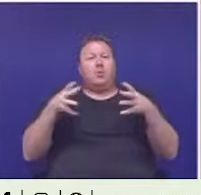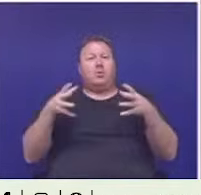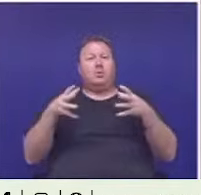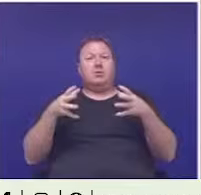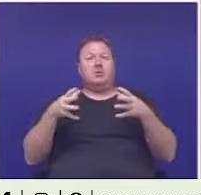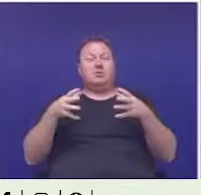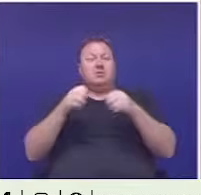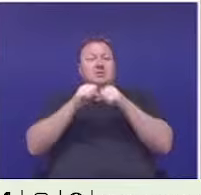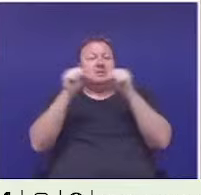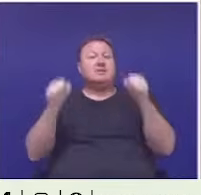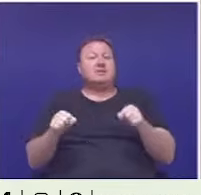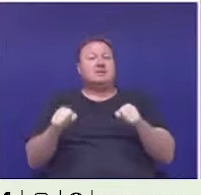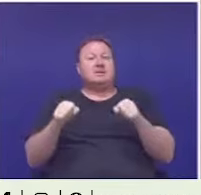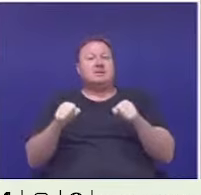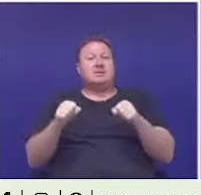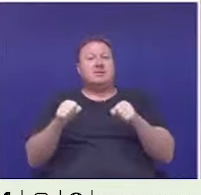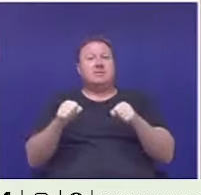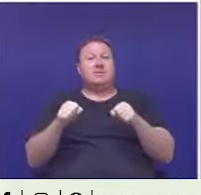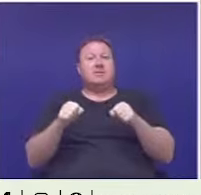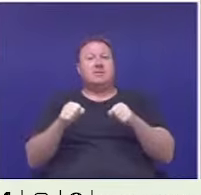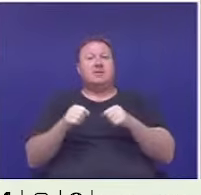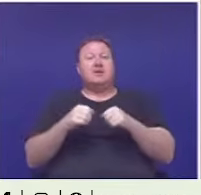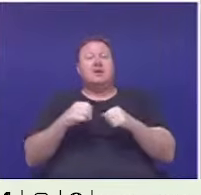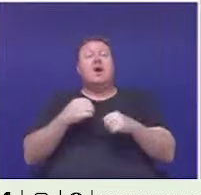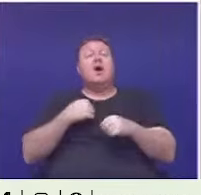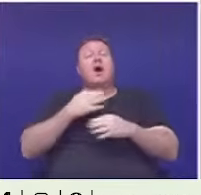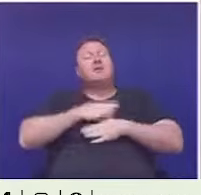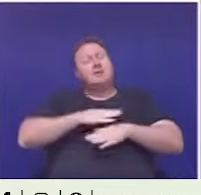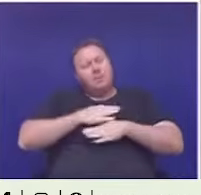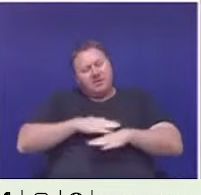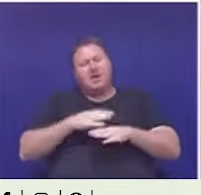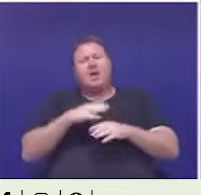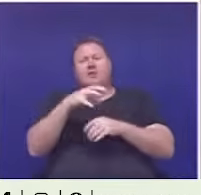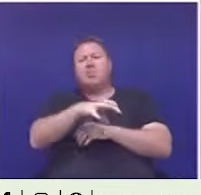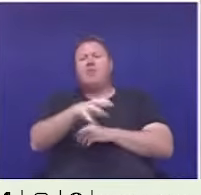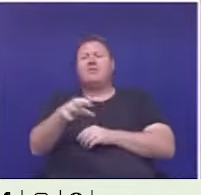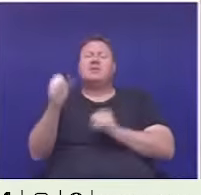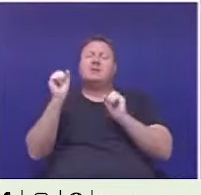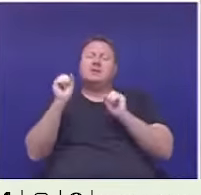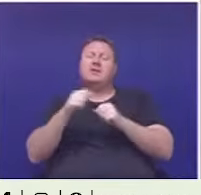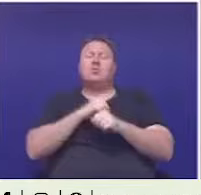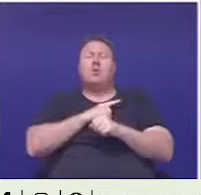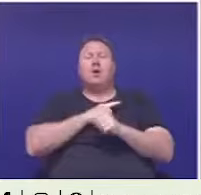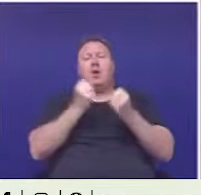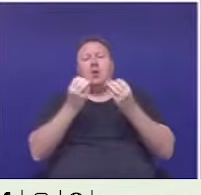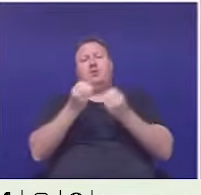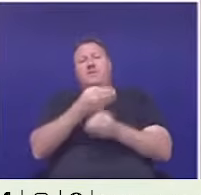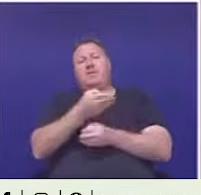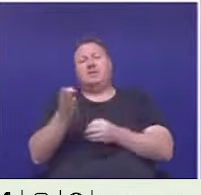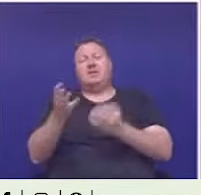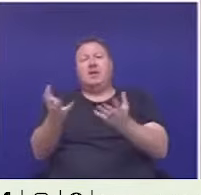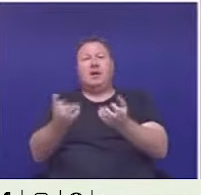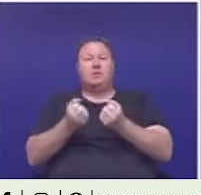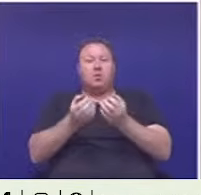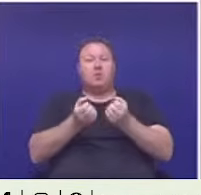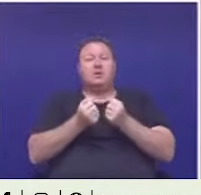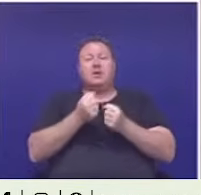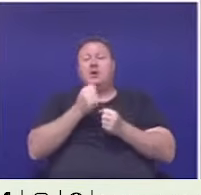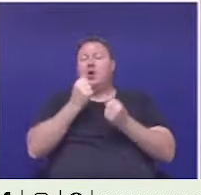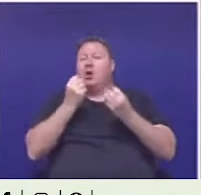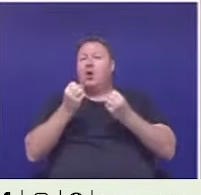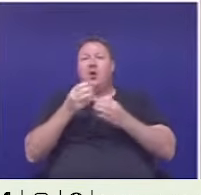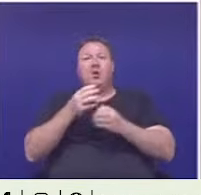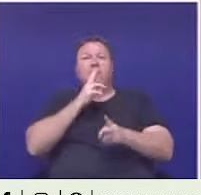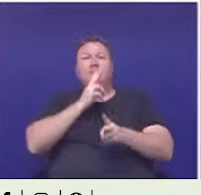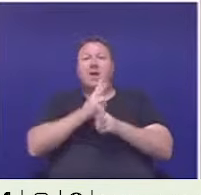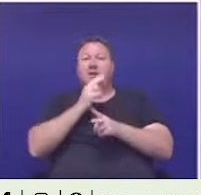growth of the system. So I have great sympathy for provinces because a lot of this, they are absorbing a lot of unfunded mandates.